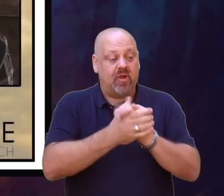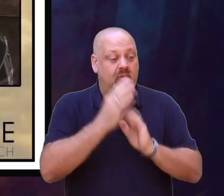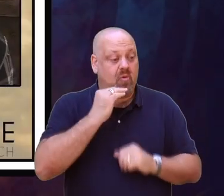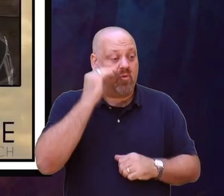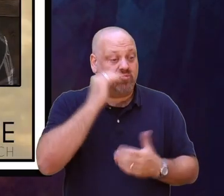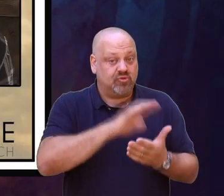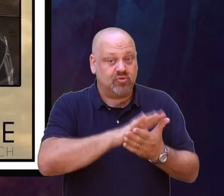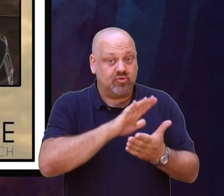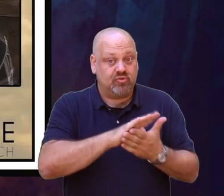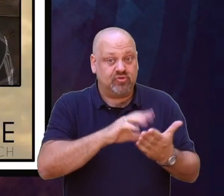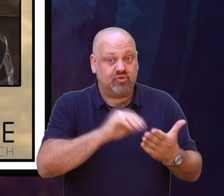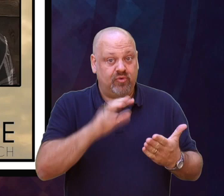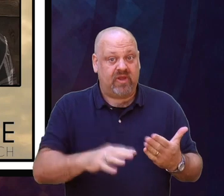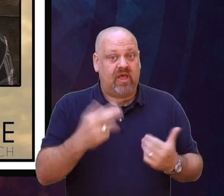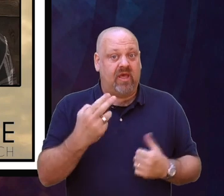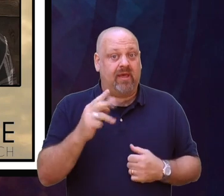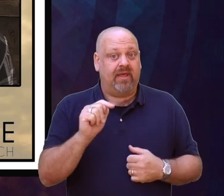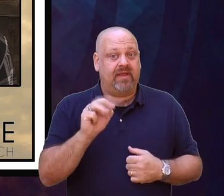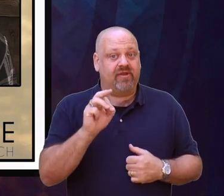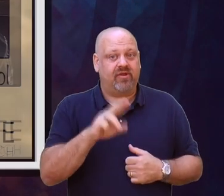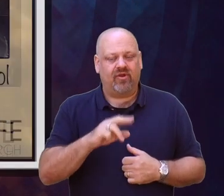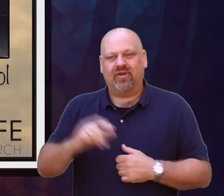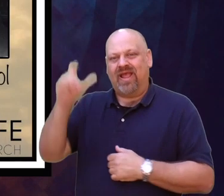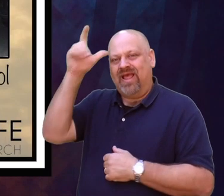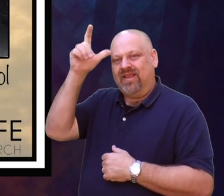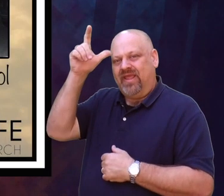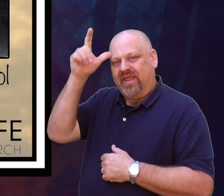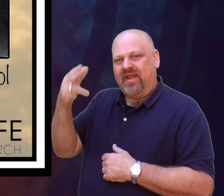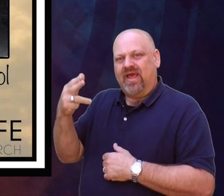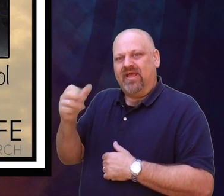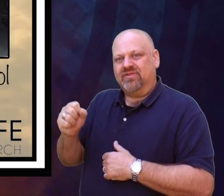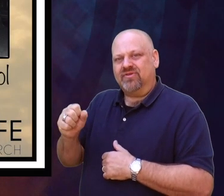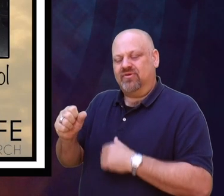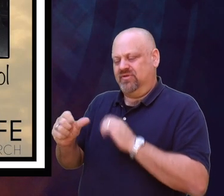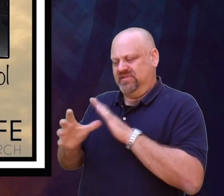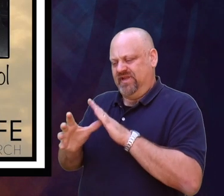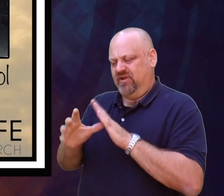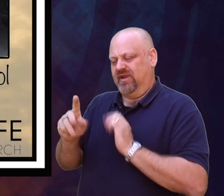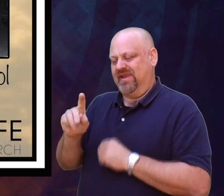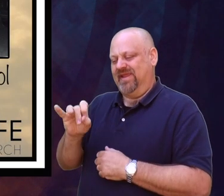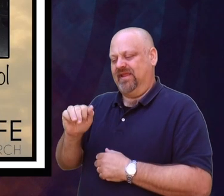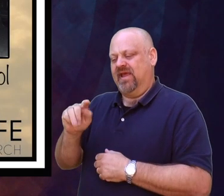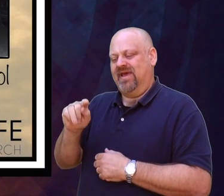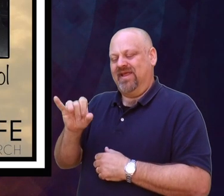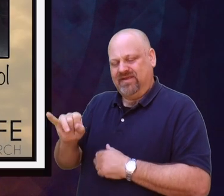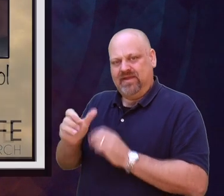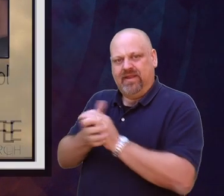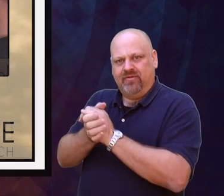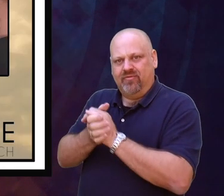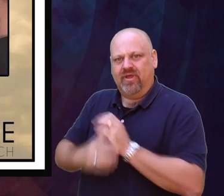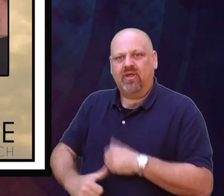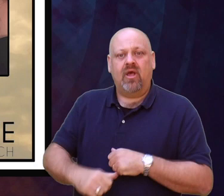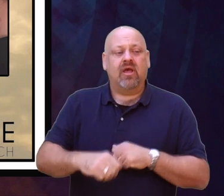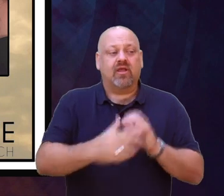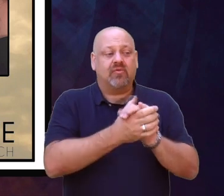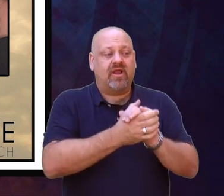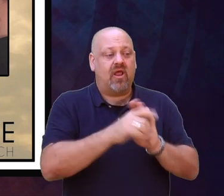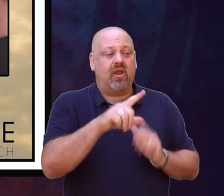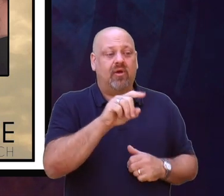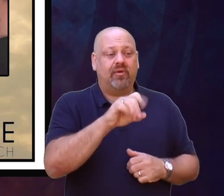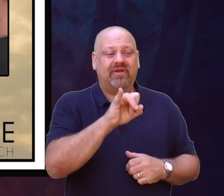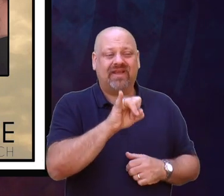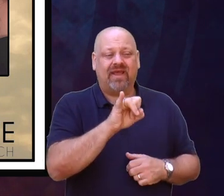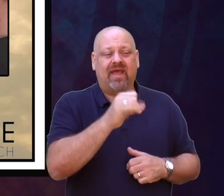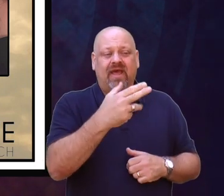homeschool student, Hunter. Congratulations to Lincoln High School senior Keontae. Congratulations to Lodi